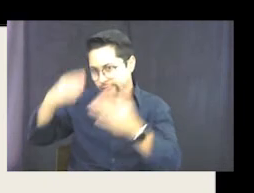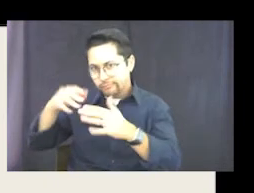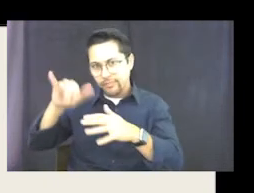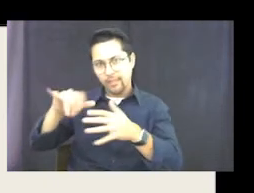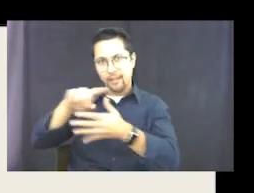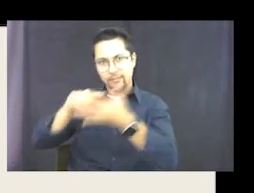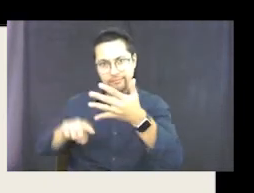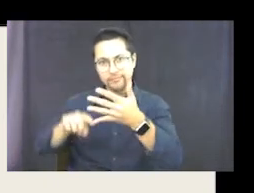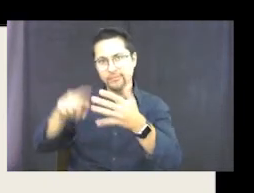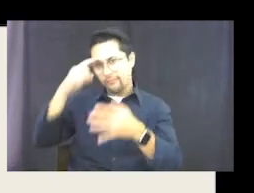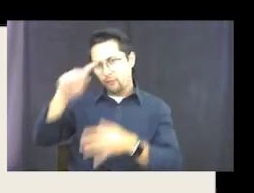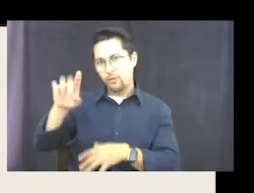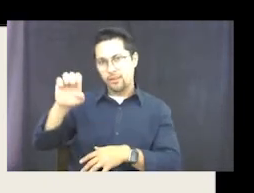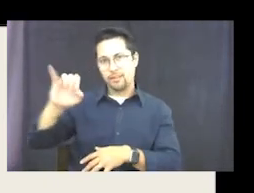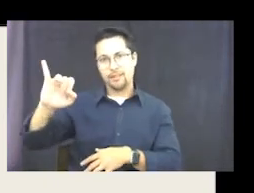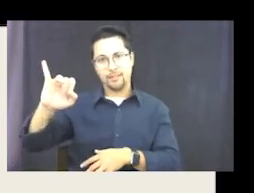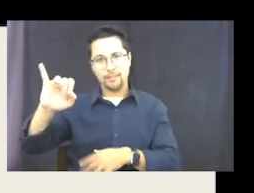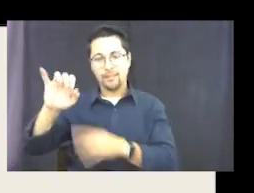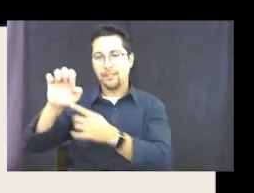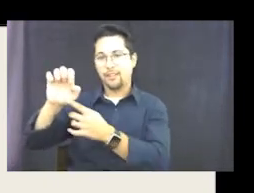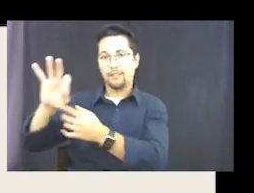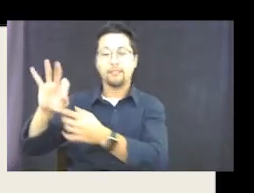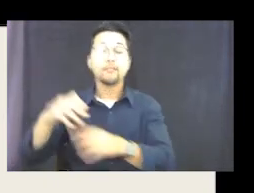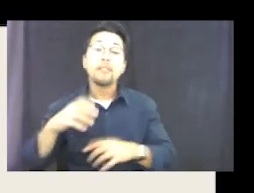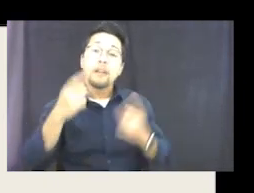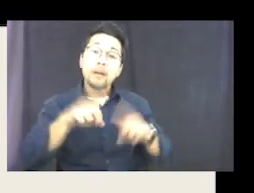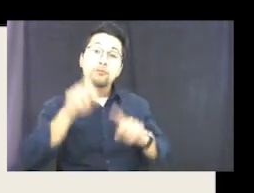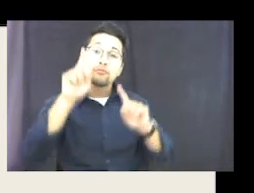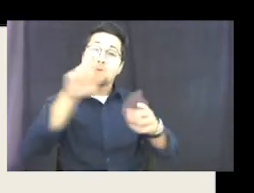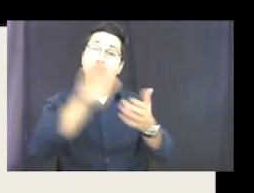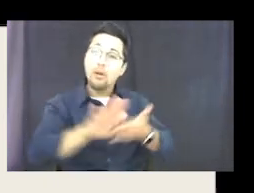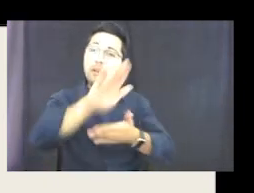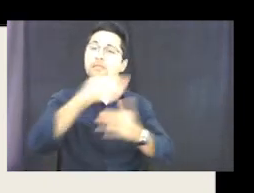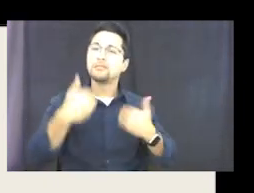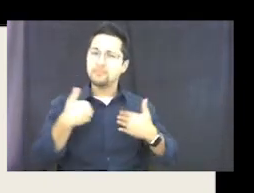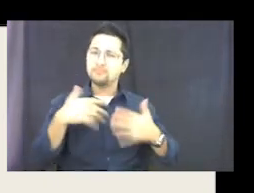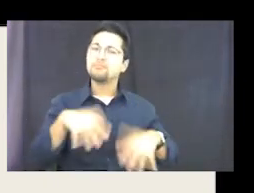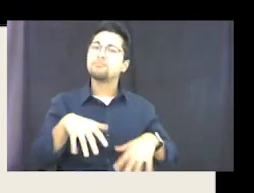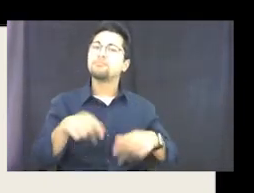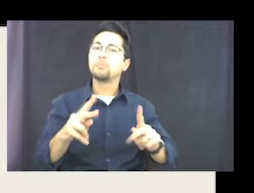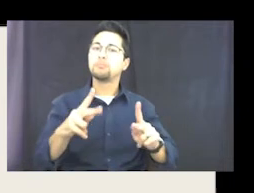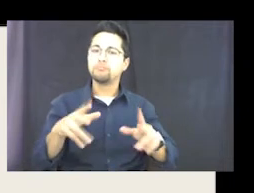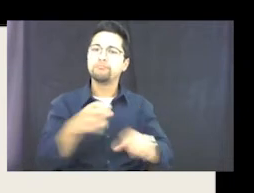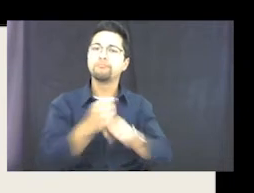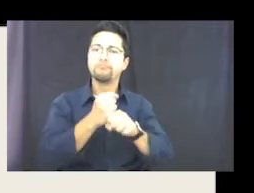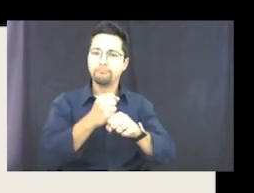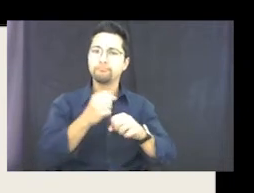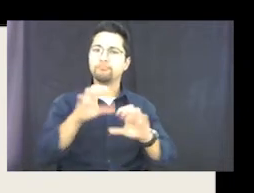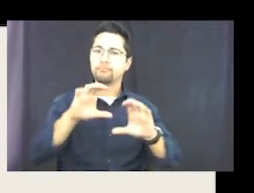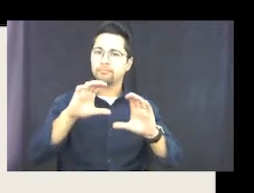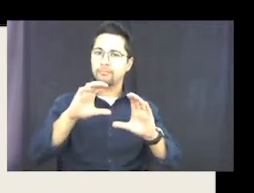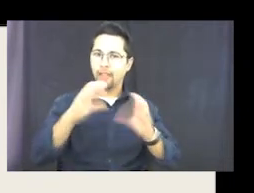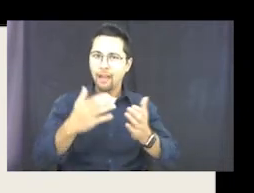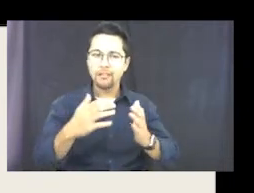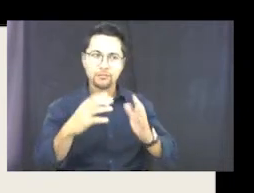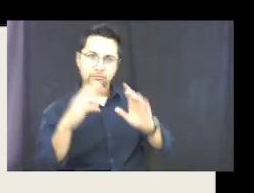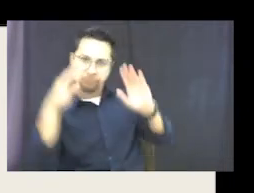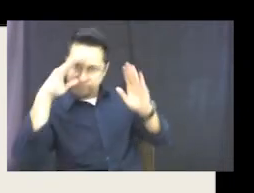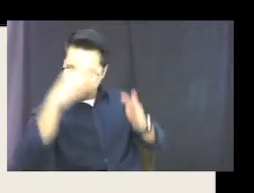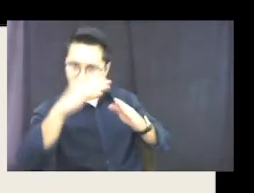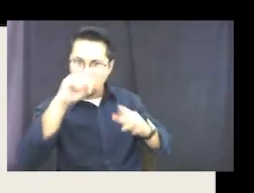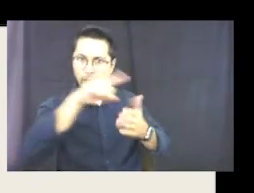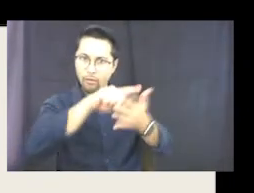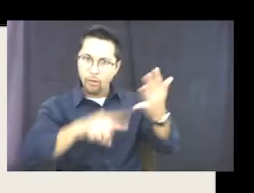functioning. When you go to college, you have the opportunity to take courses to hone in on these executive functioning skills. The purpose of